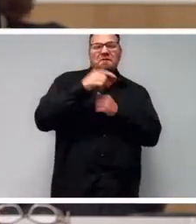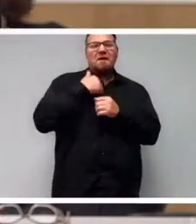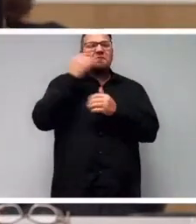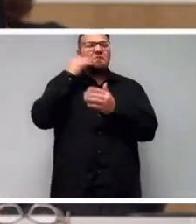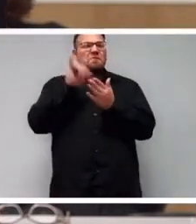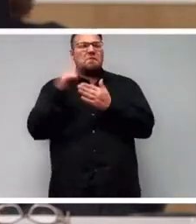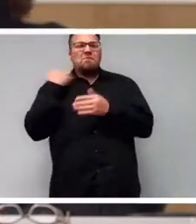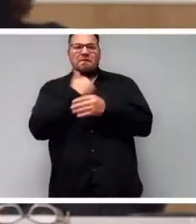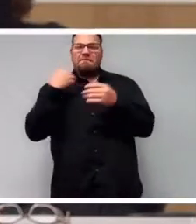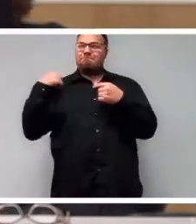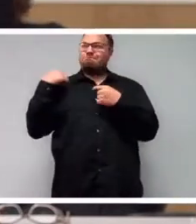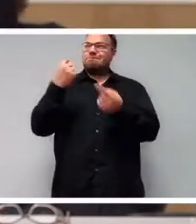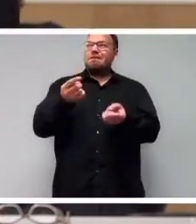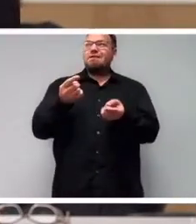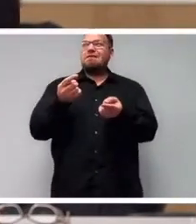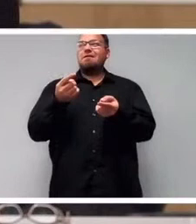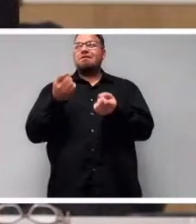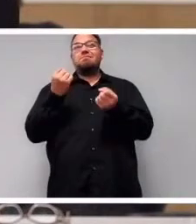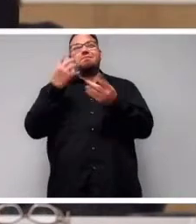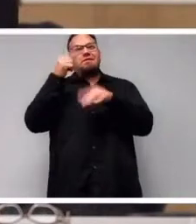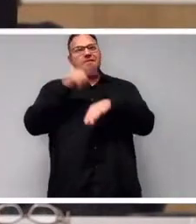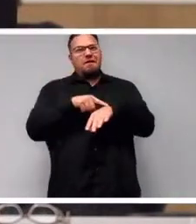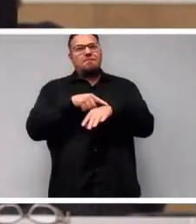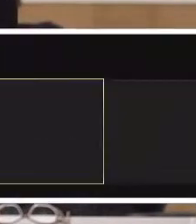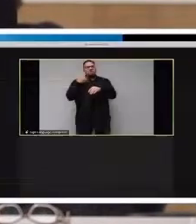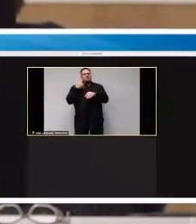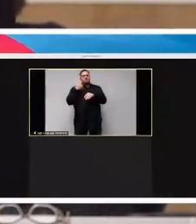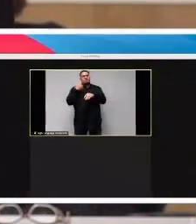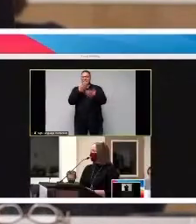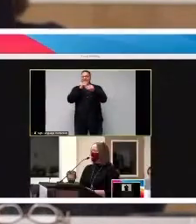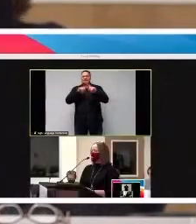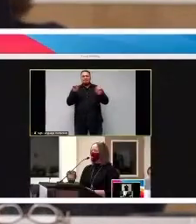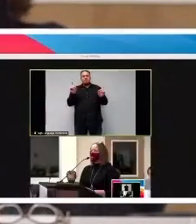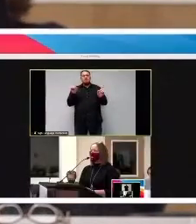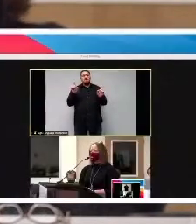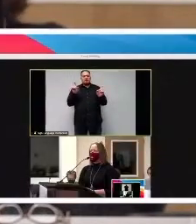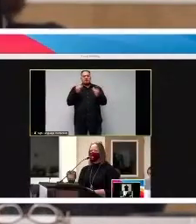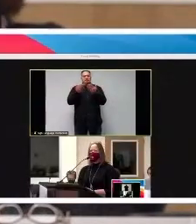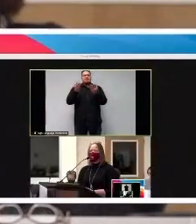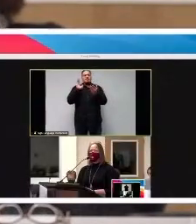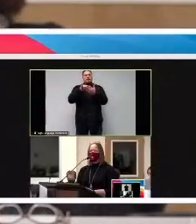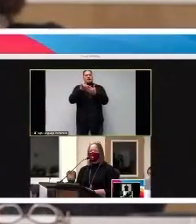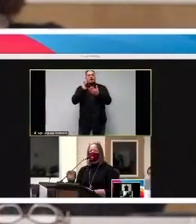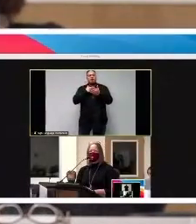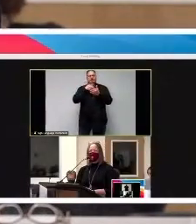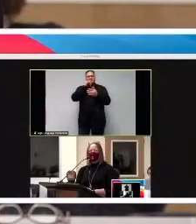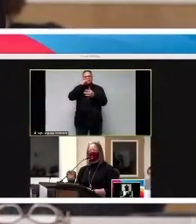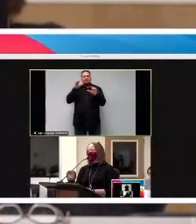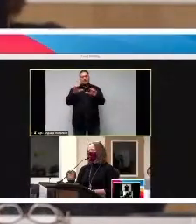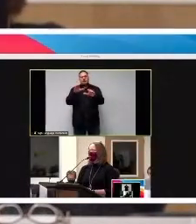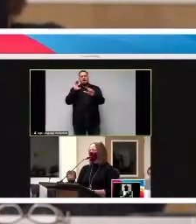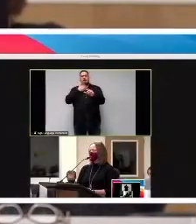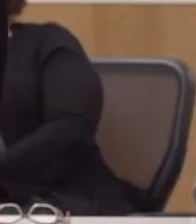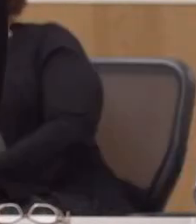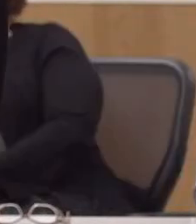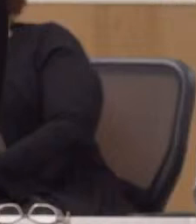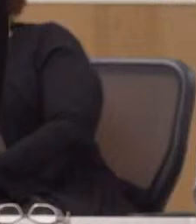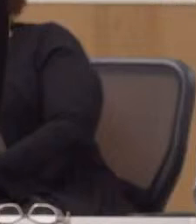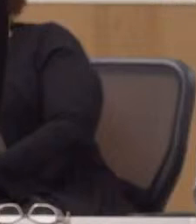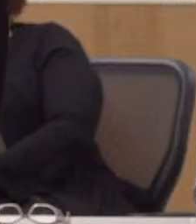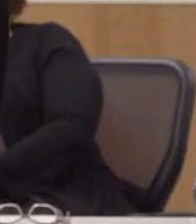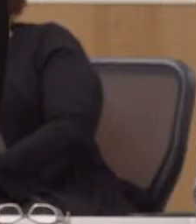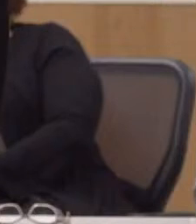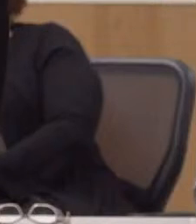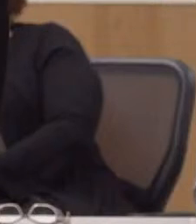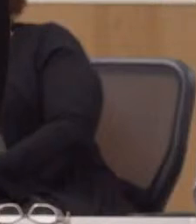been here several times, and we've presented different things that our kids have done, that our students have done, and I don't know if we've ever taken a